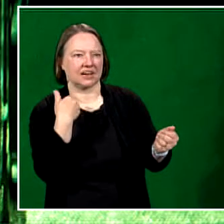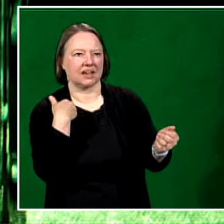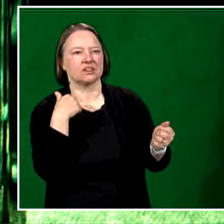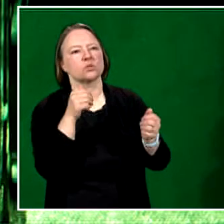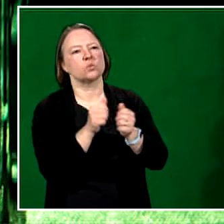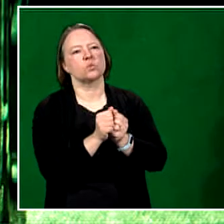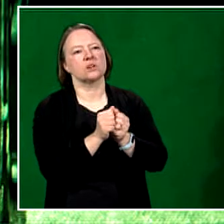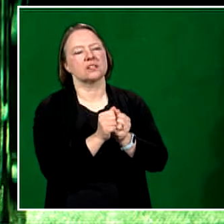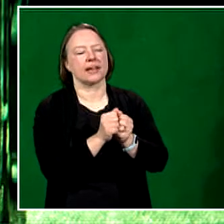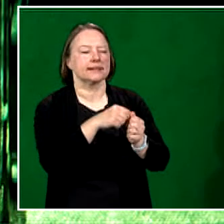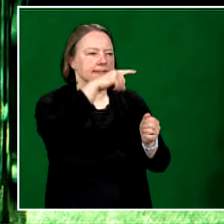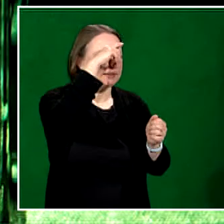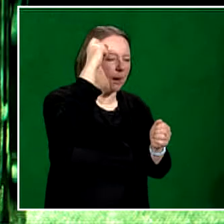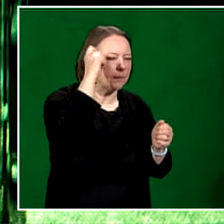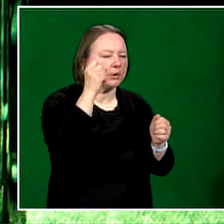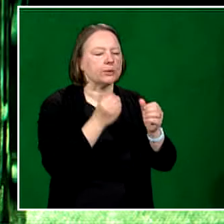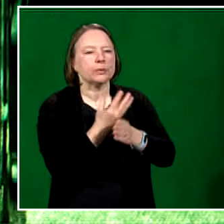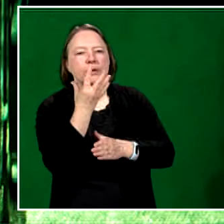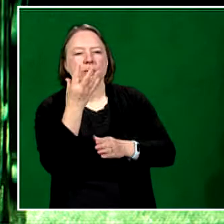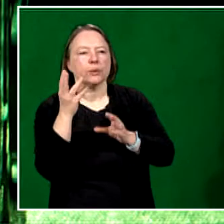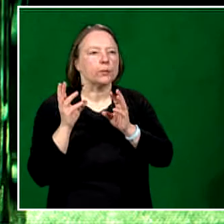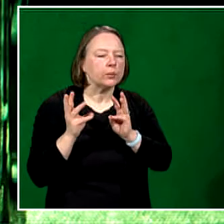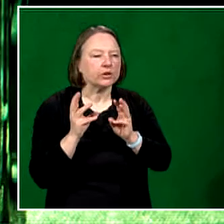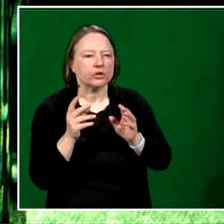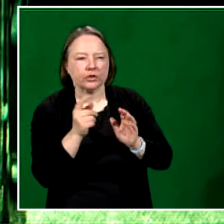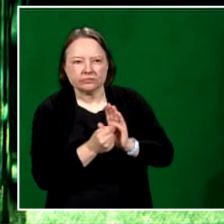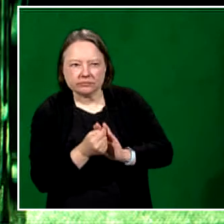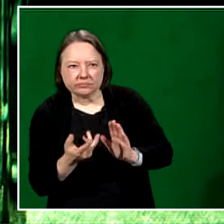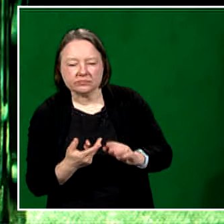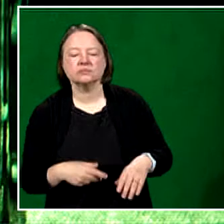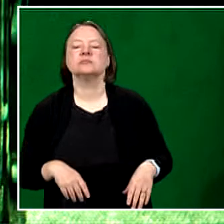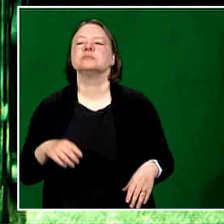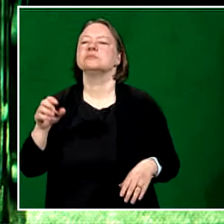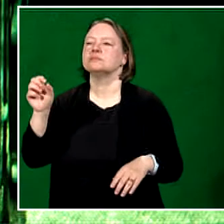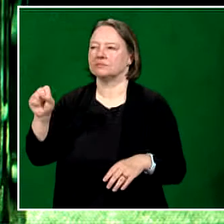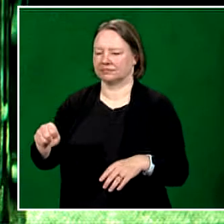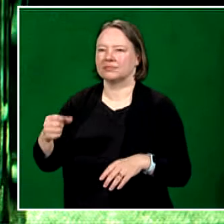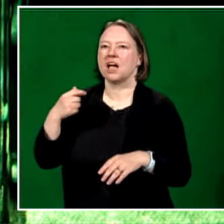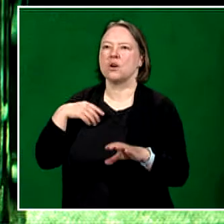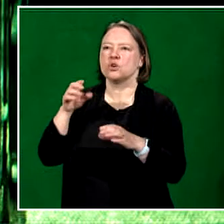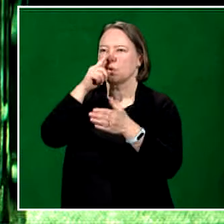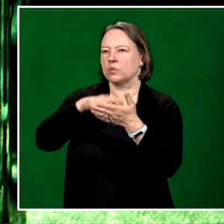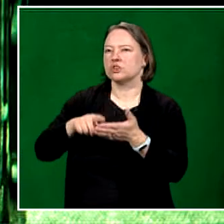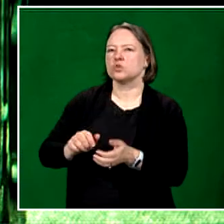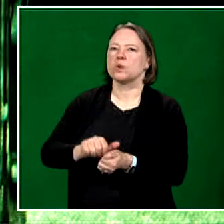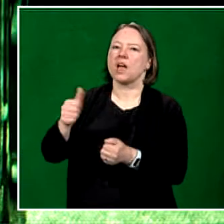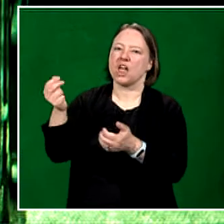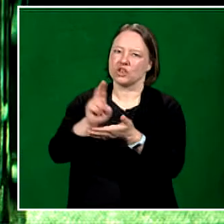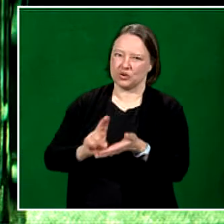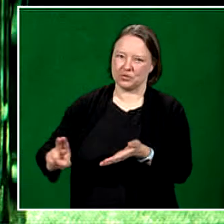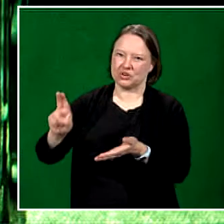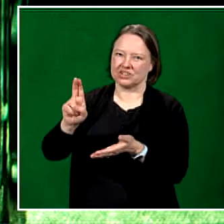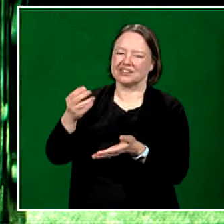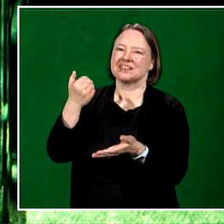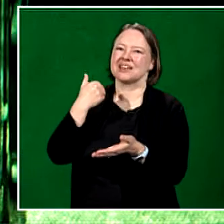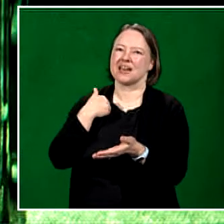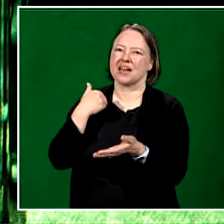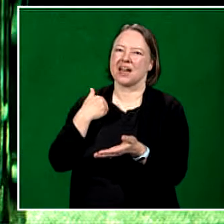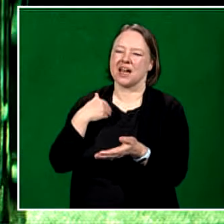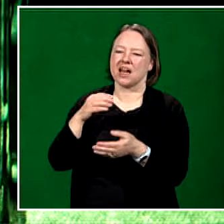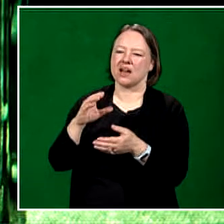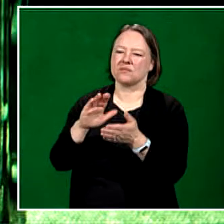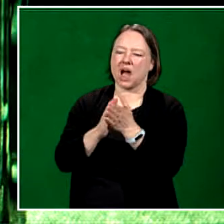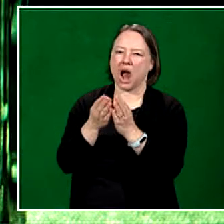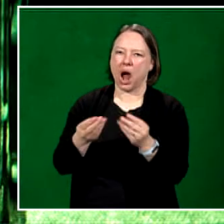say, summer, spring, winter, et cetera? Yeah, so when I was doing research with other universities that have a